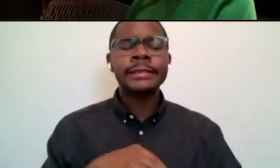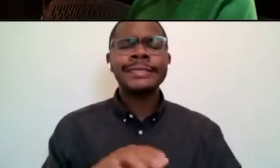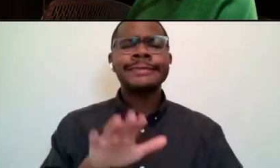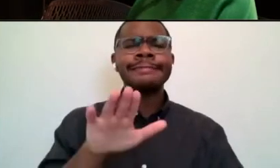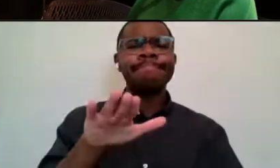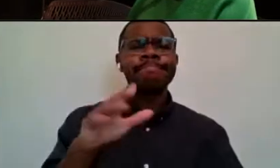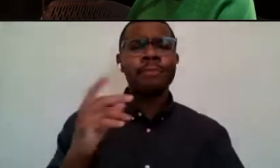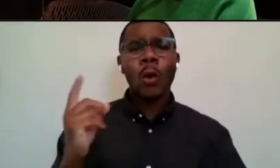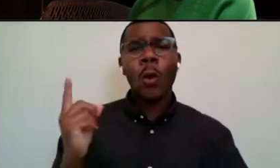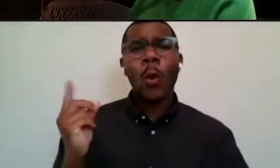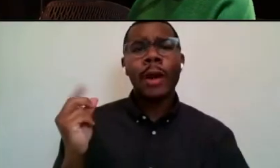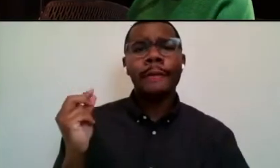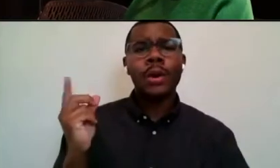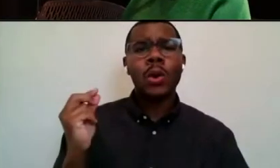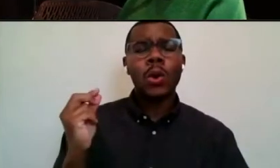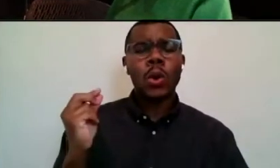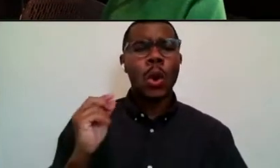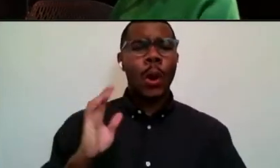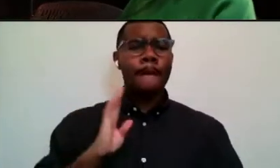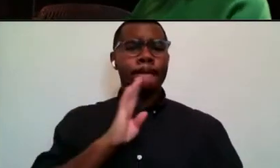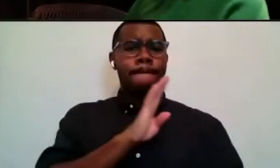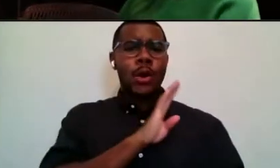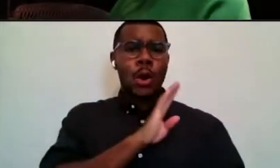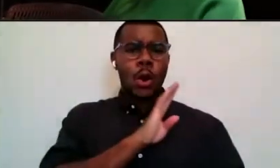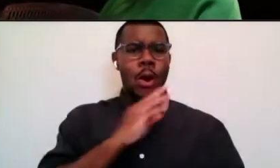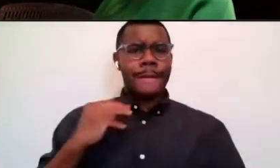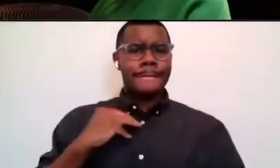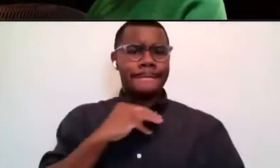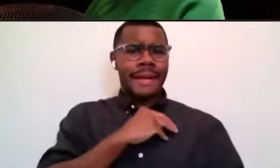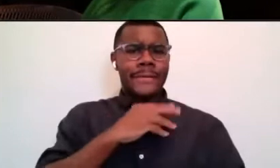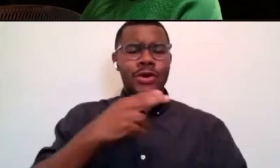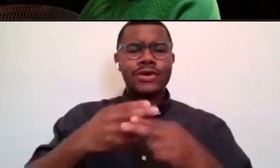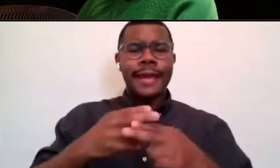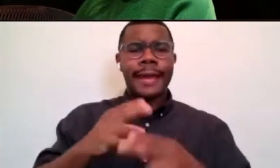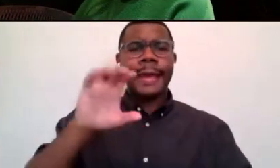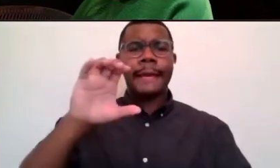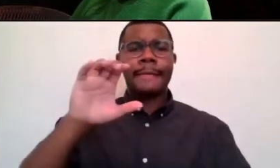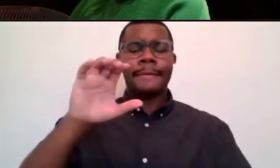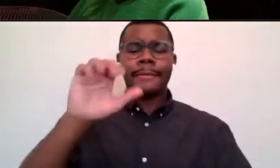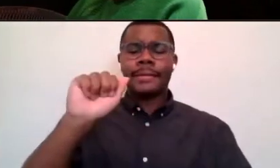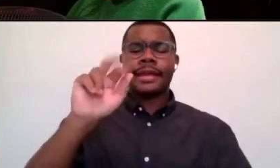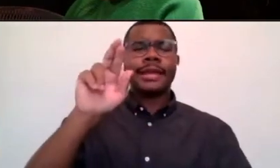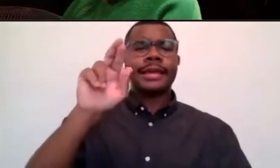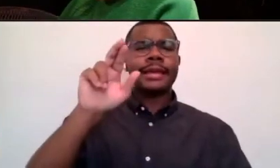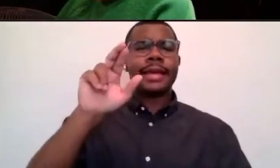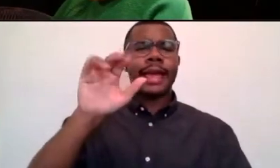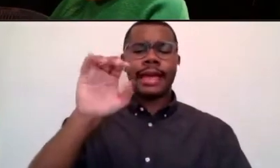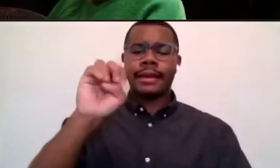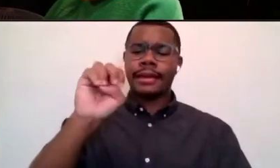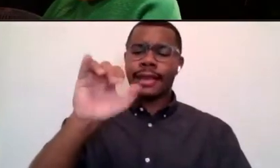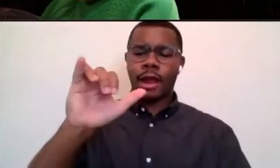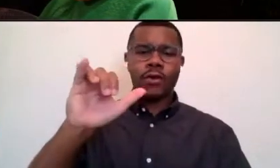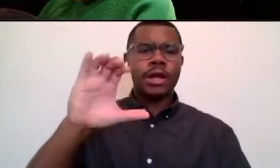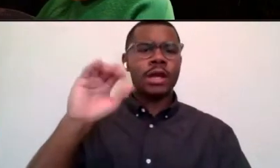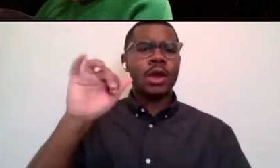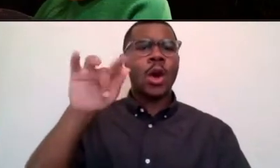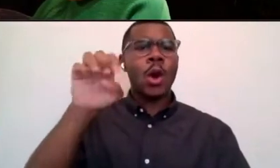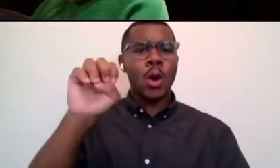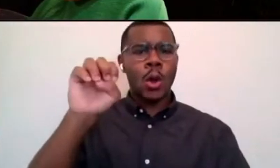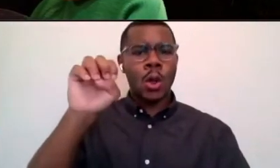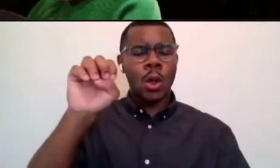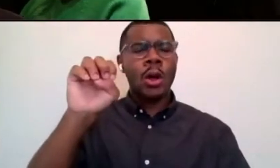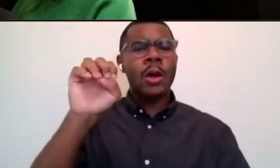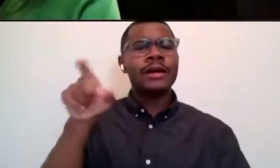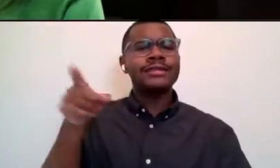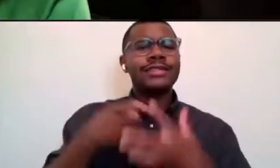board member, which is Carrie Cole, who was instrumental in beginning a series called Inspiration